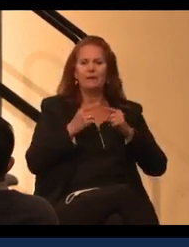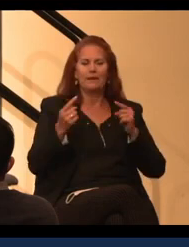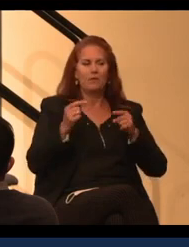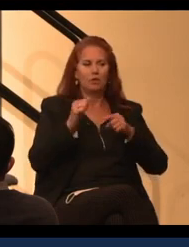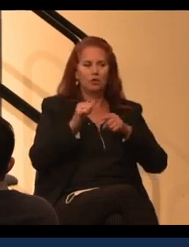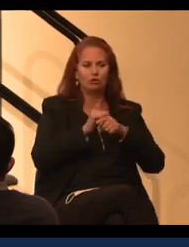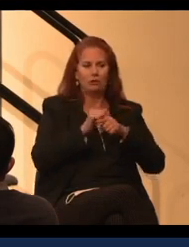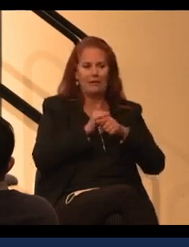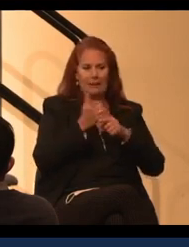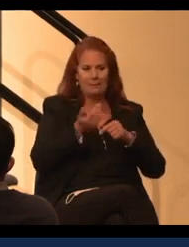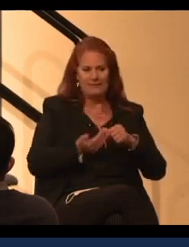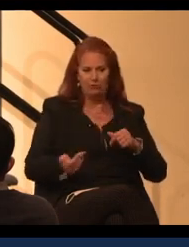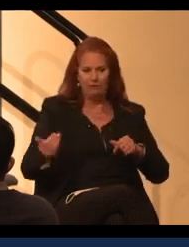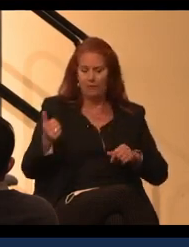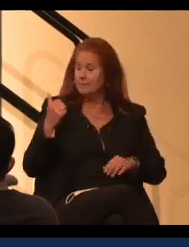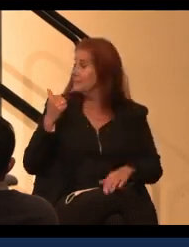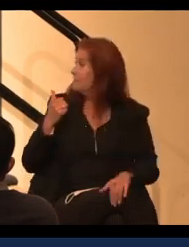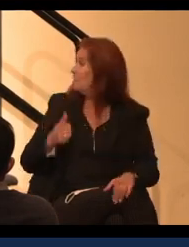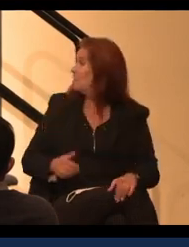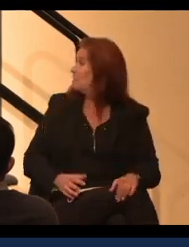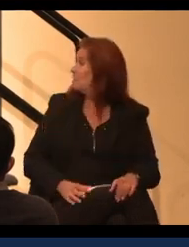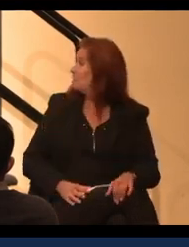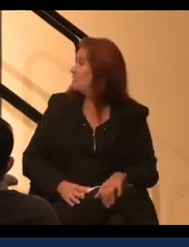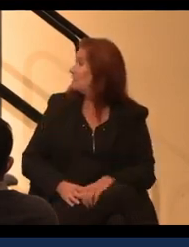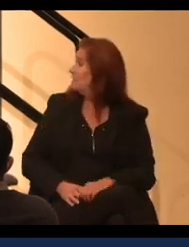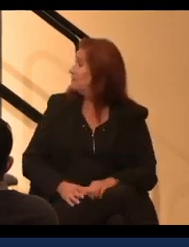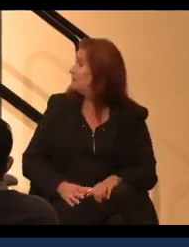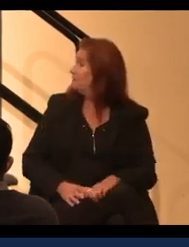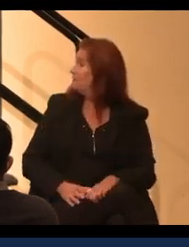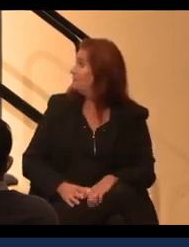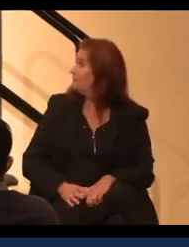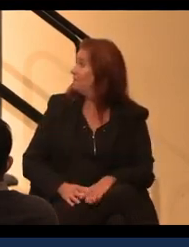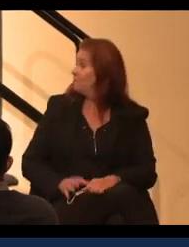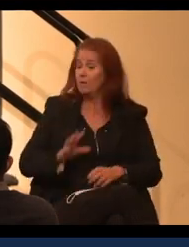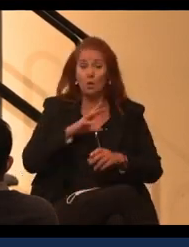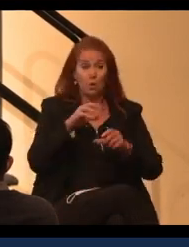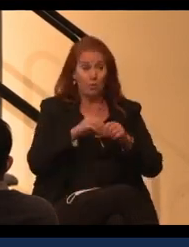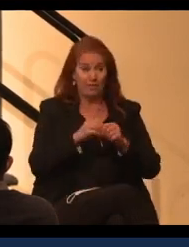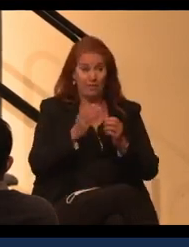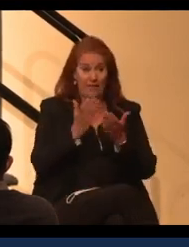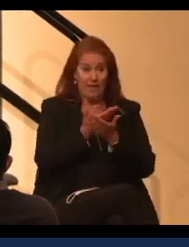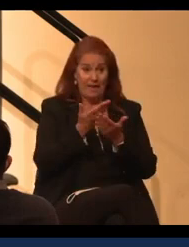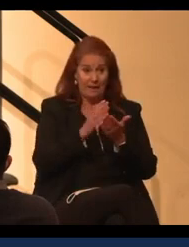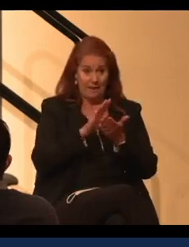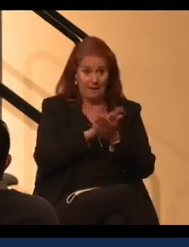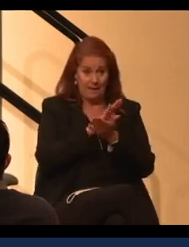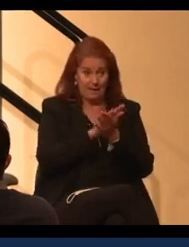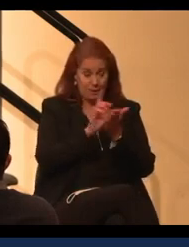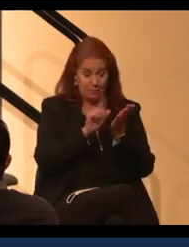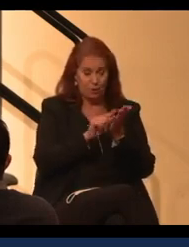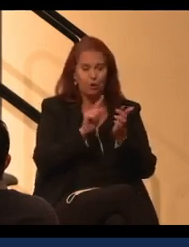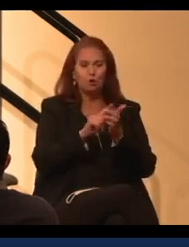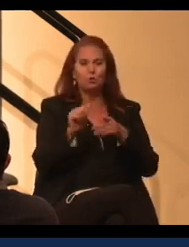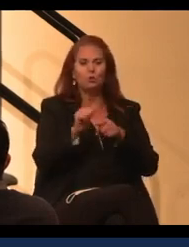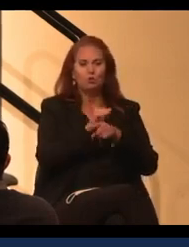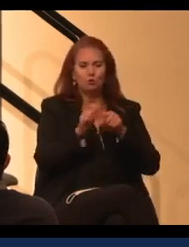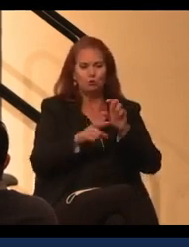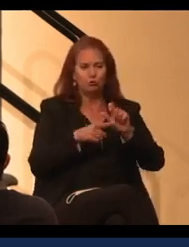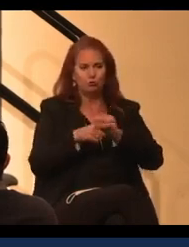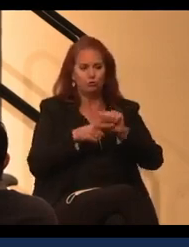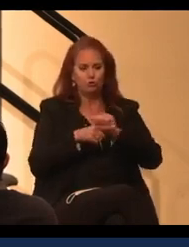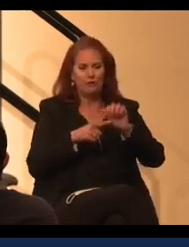training materials. This is within the handbook to train